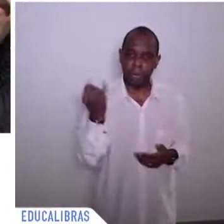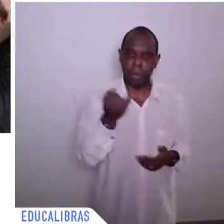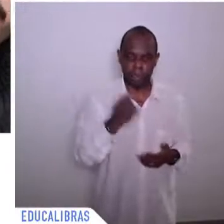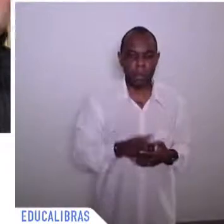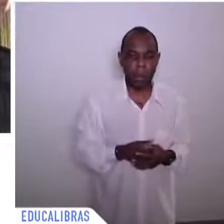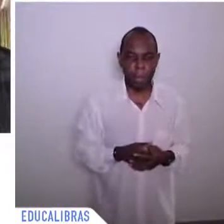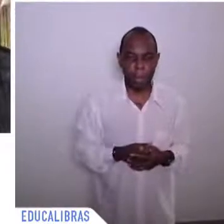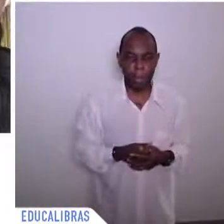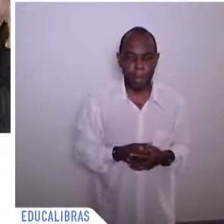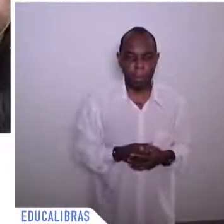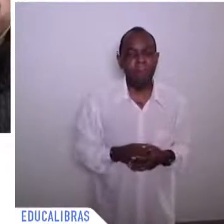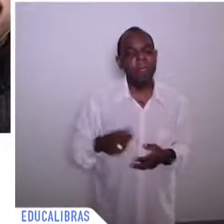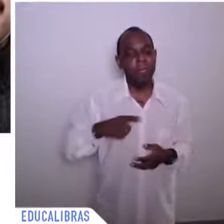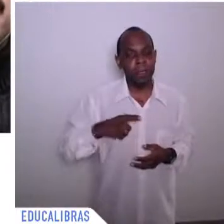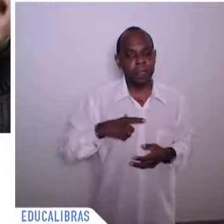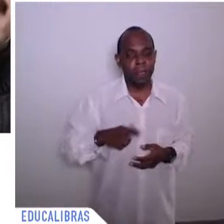interesting,